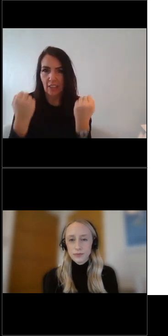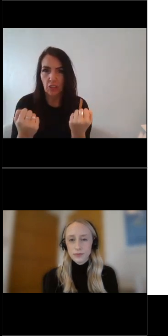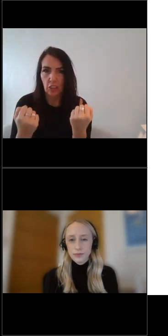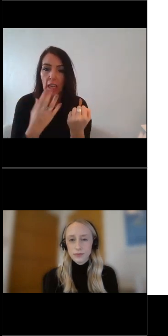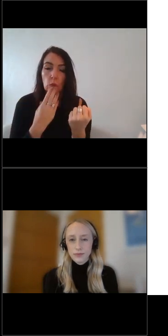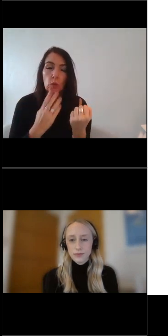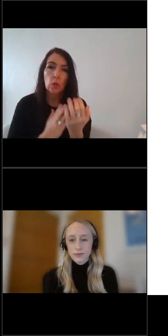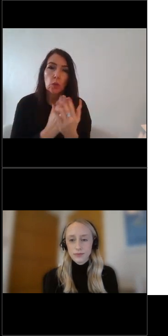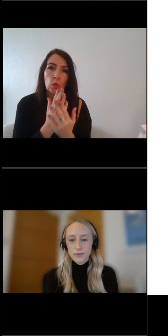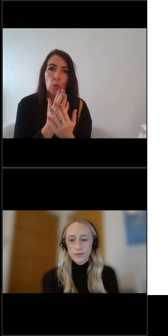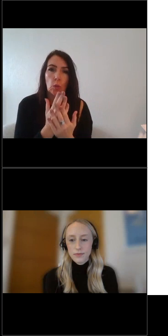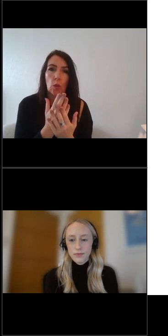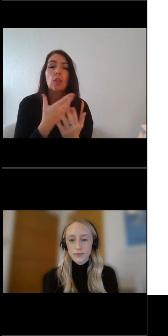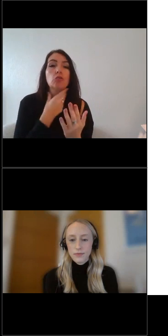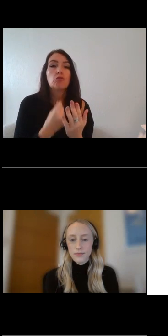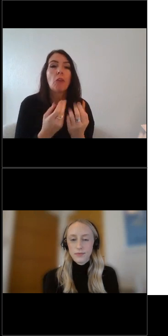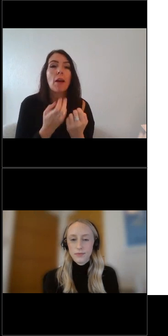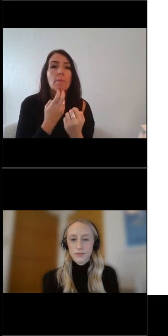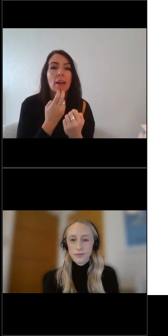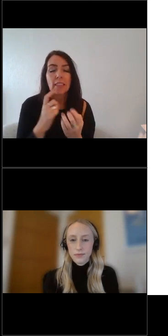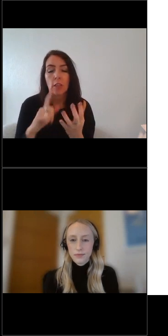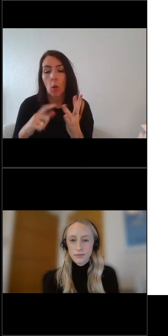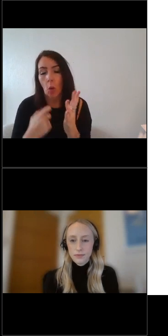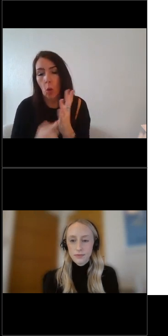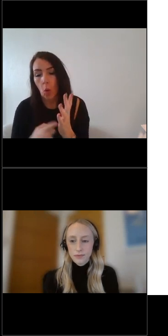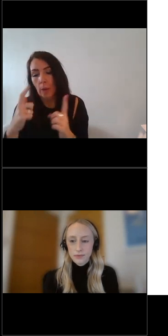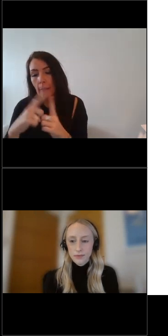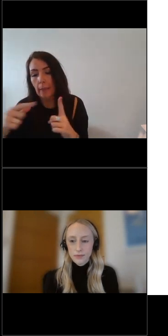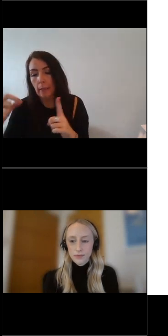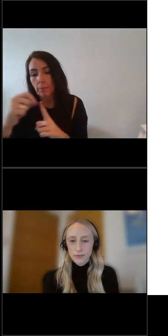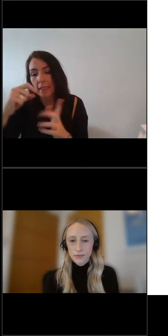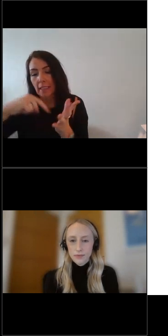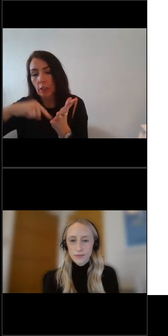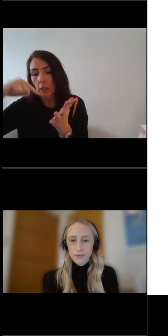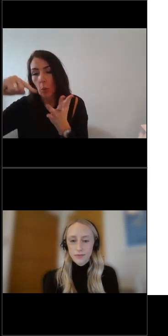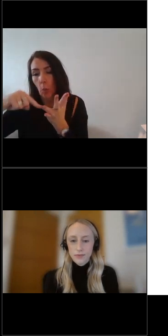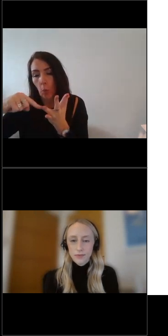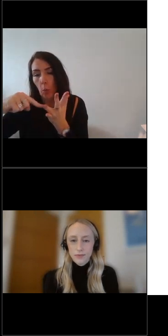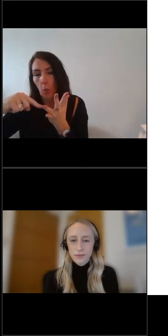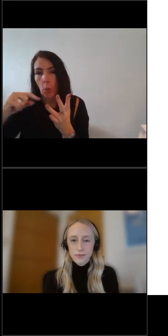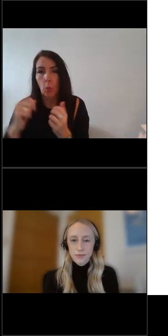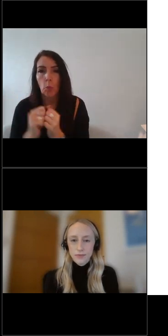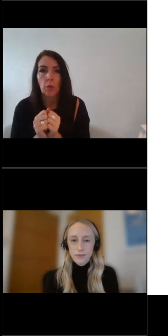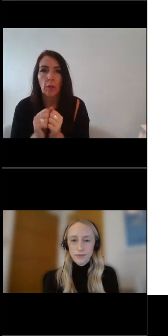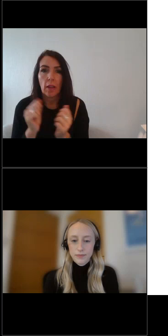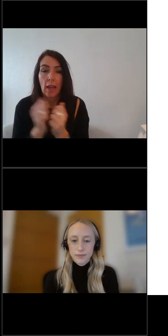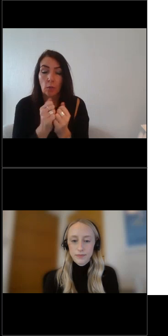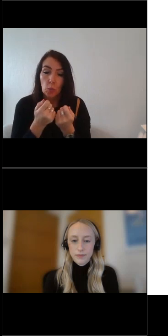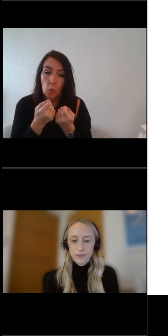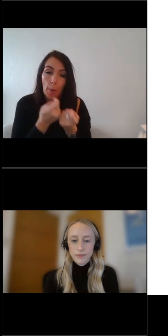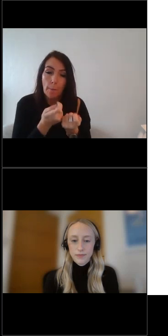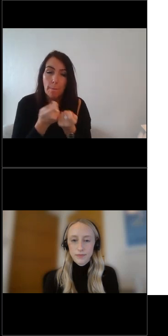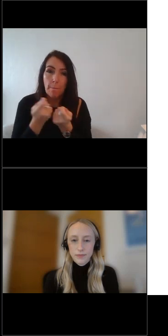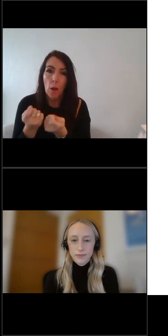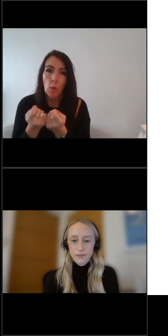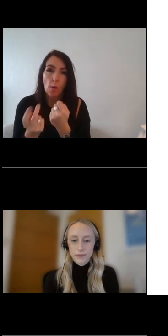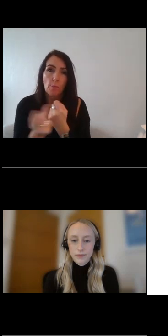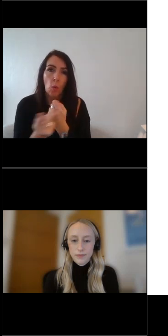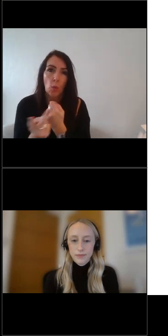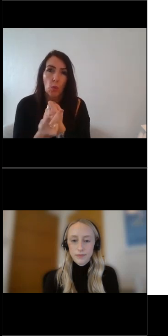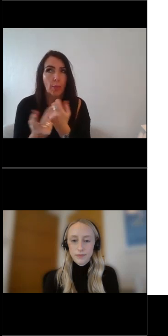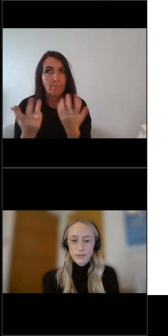the drive battery or through an EPTO. There's different ways of powering those, but the key is